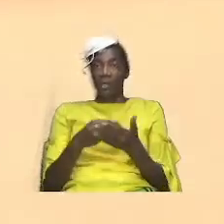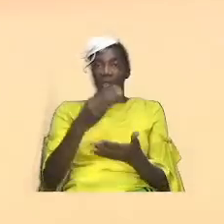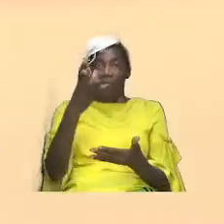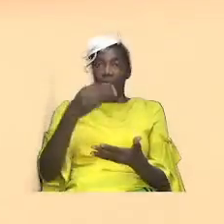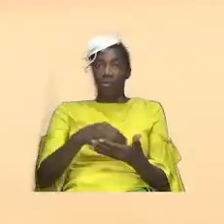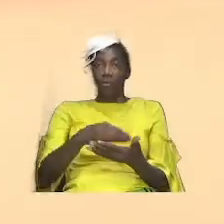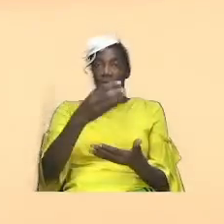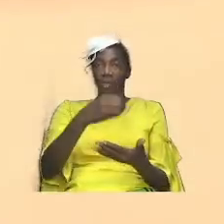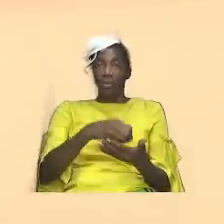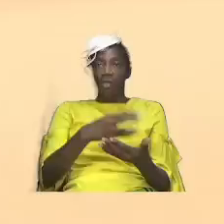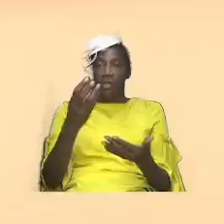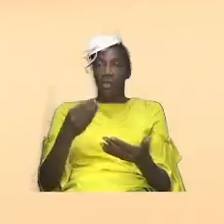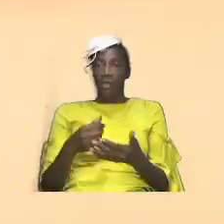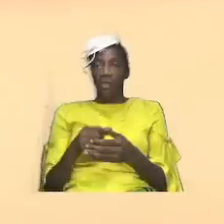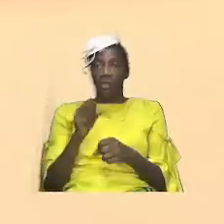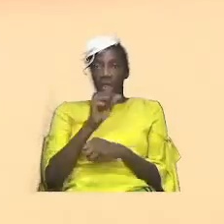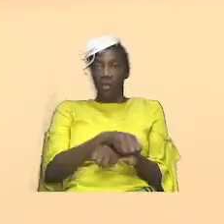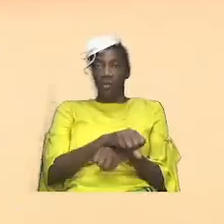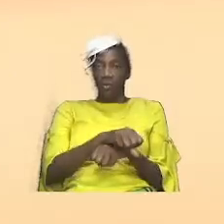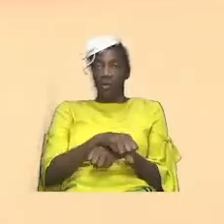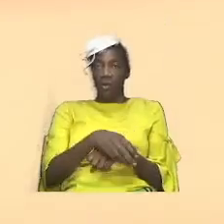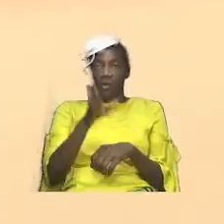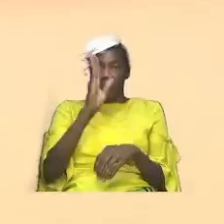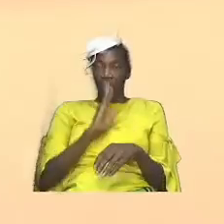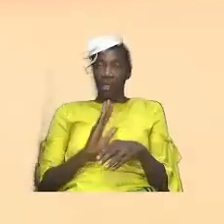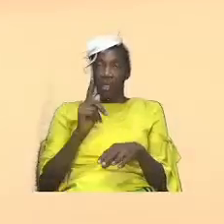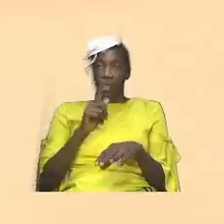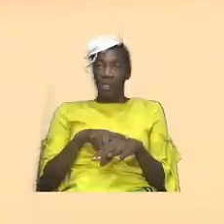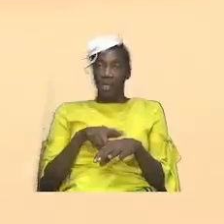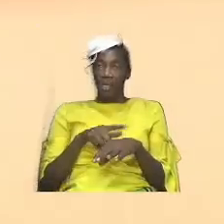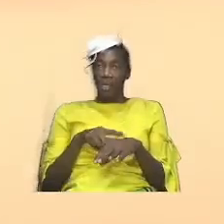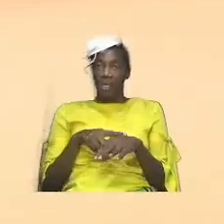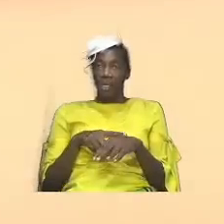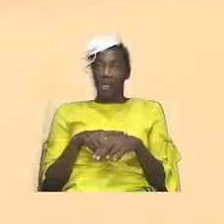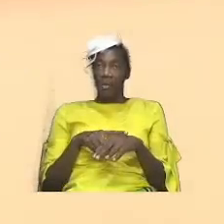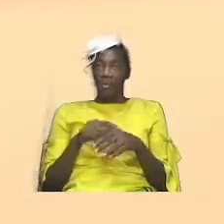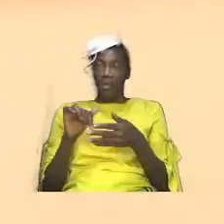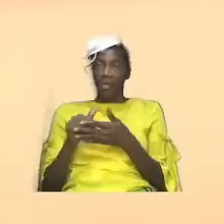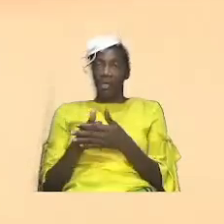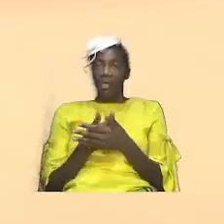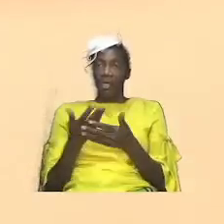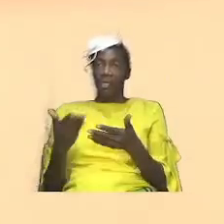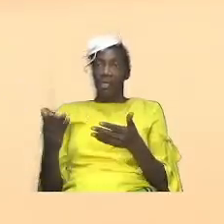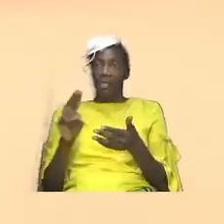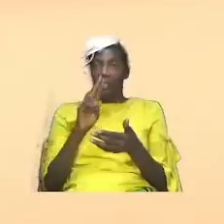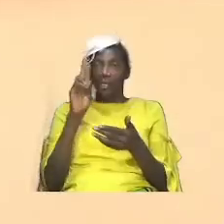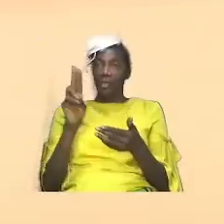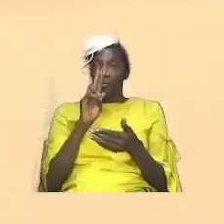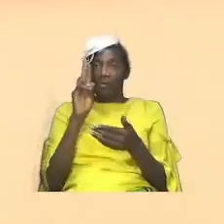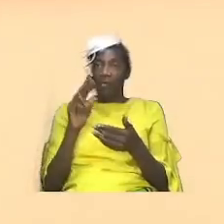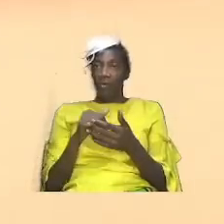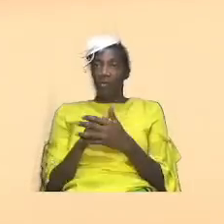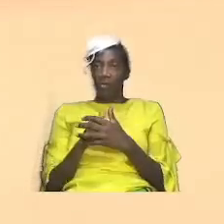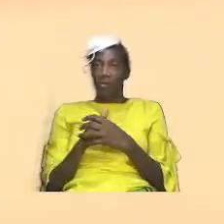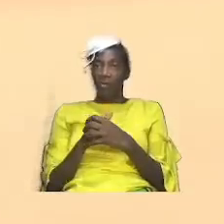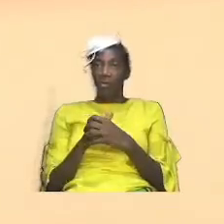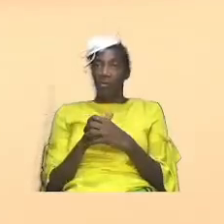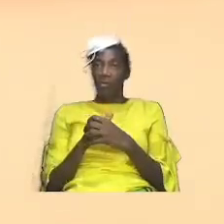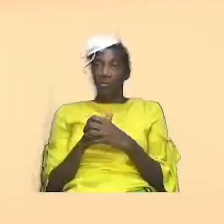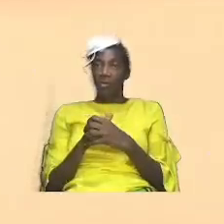God give you, or you work with the time that he has given you, these are the things that we are going to use to see how we lay up treasure in